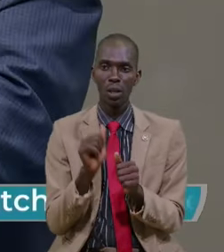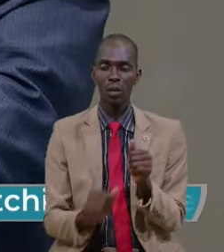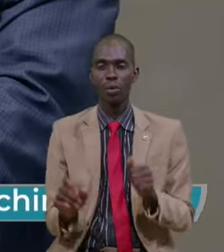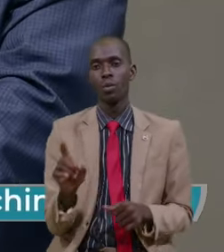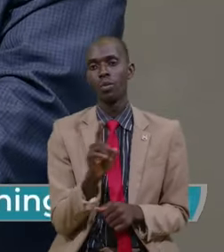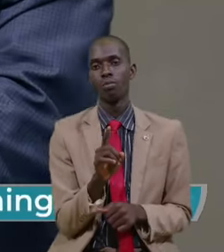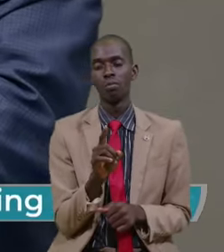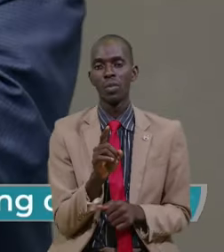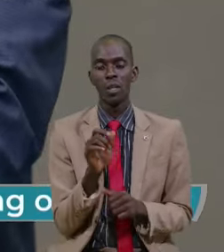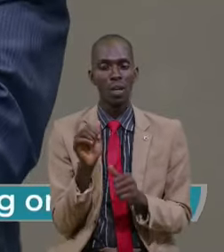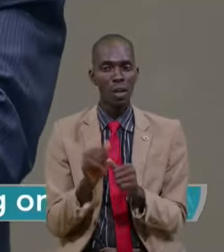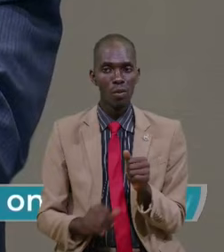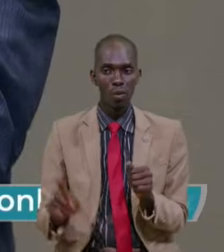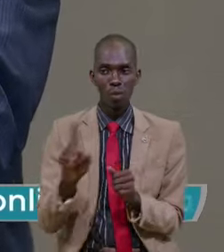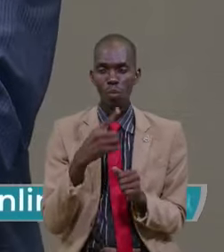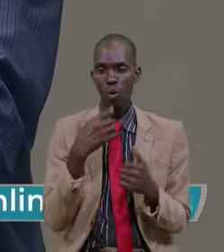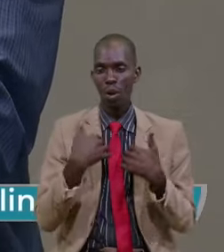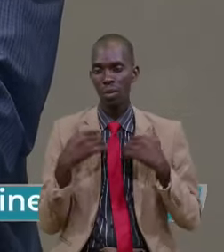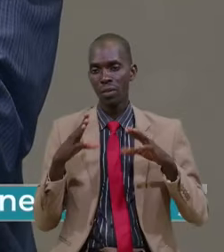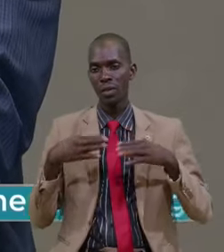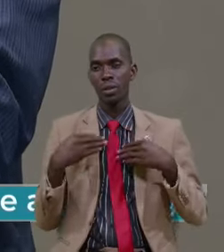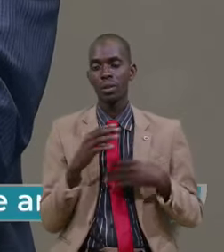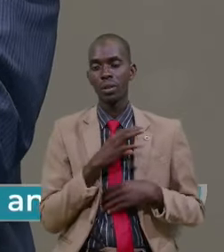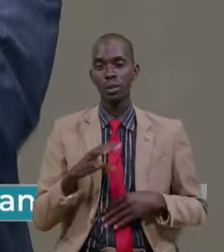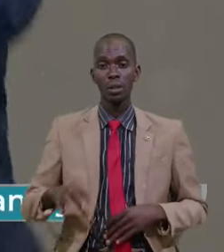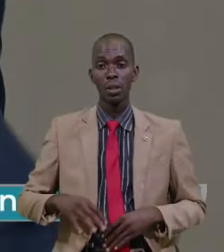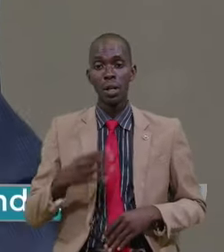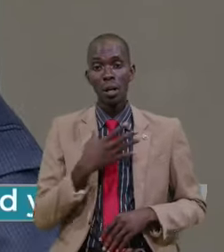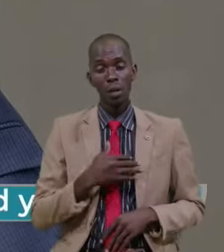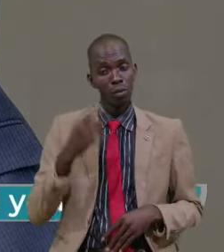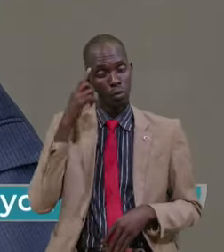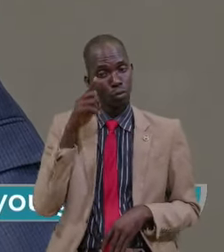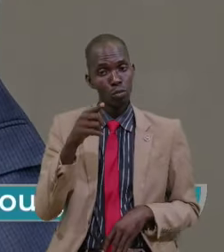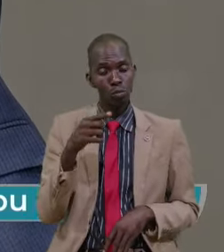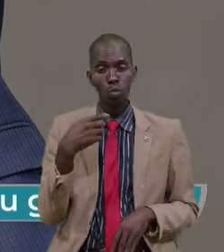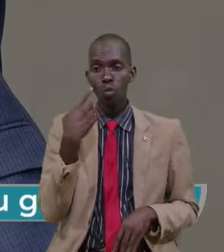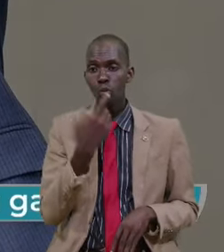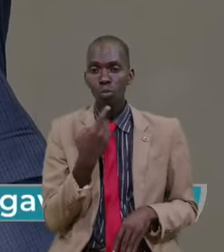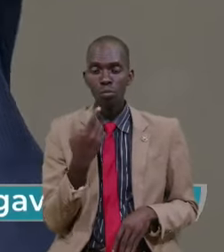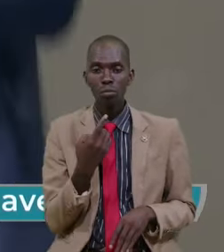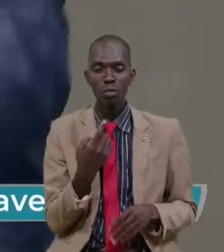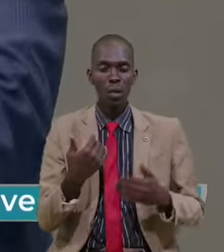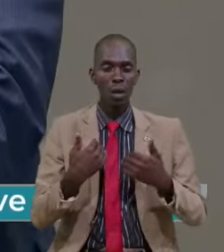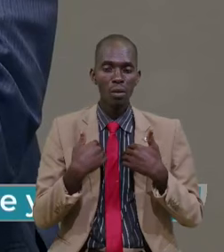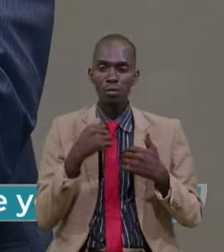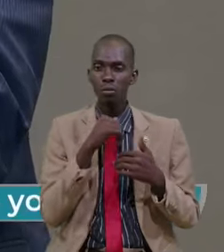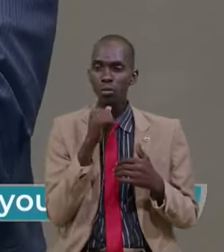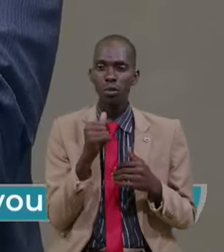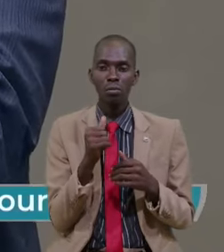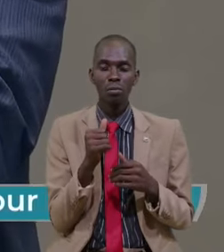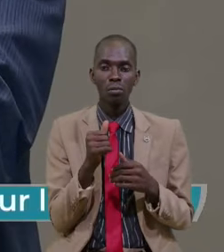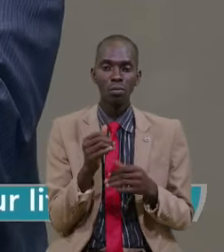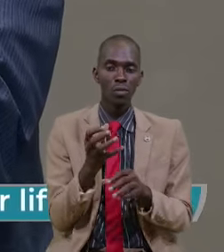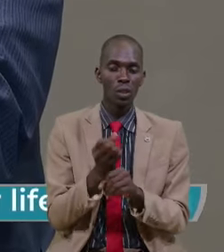Everyone. And please, if nobody had come to you, please just raise up your hand.